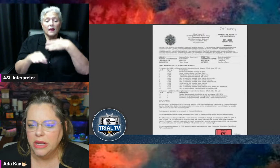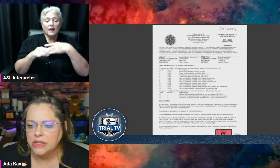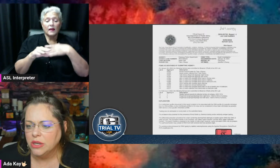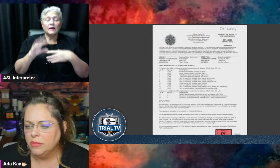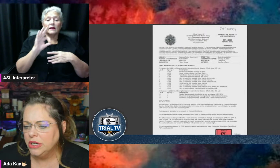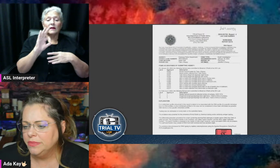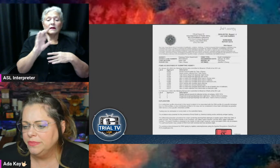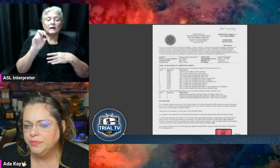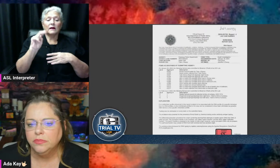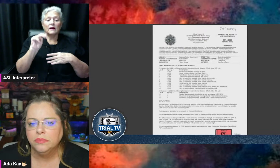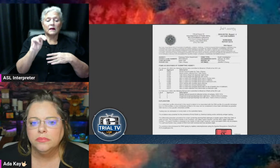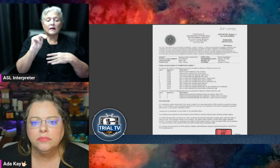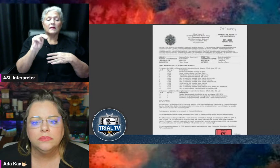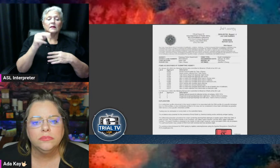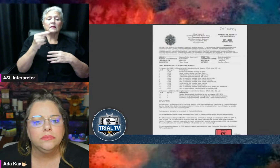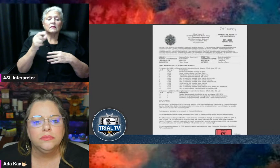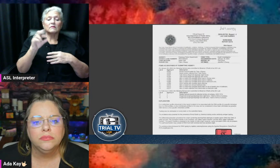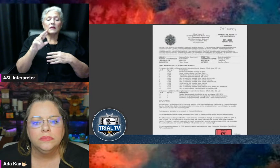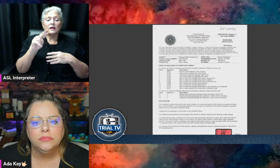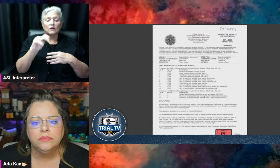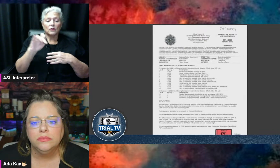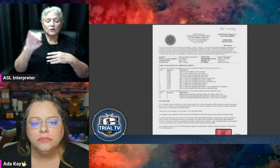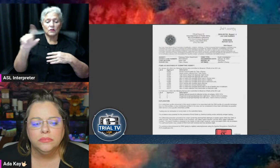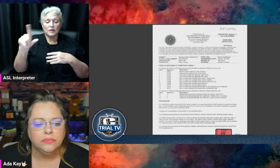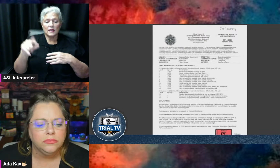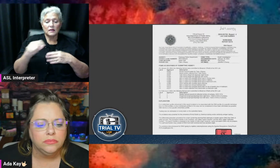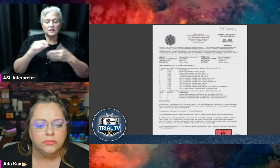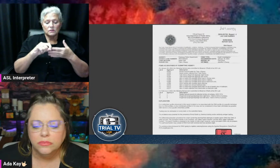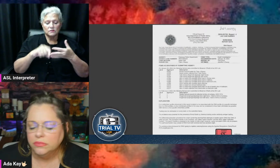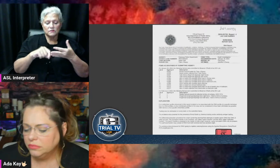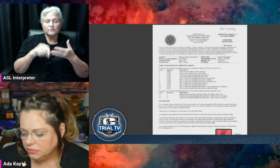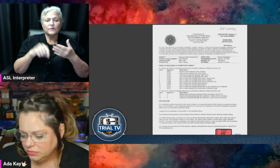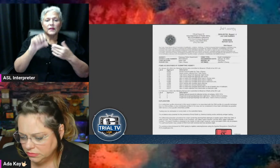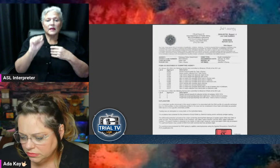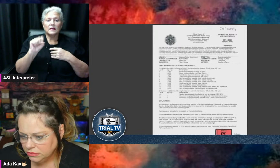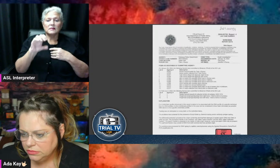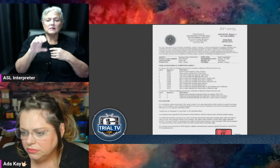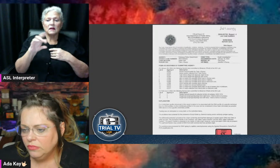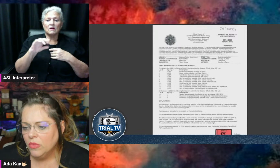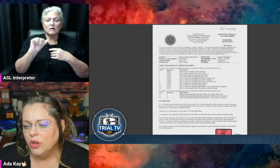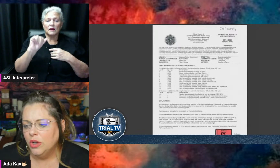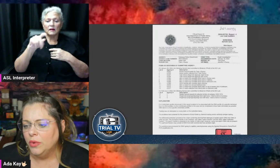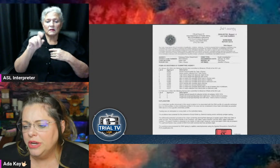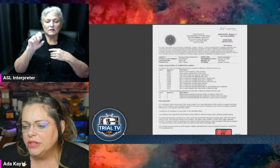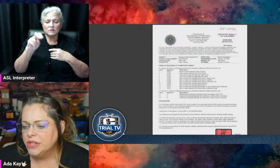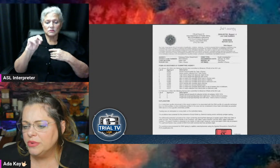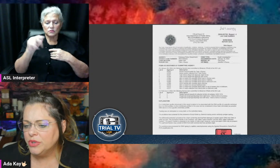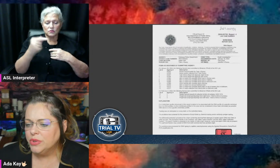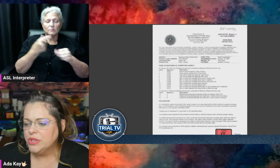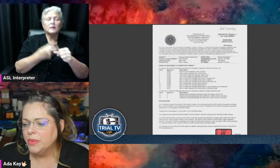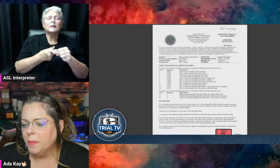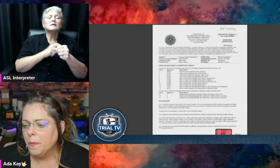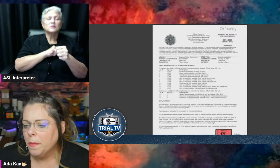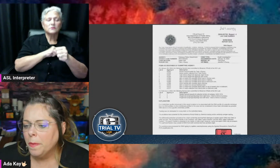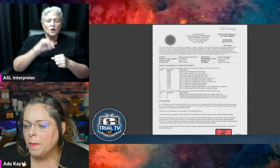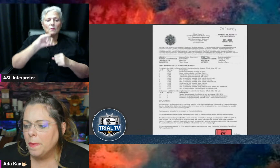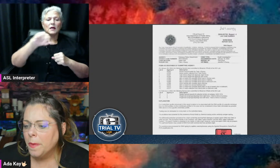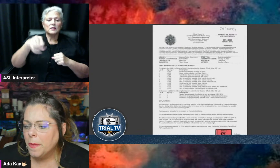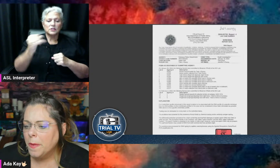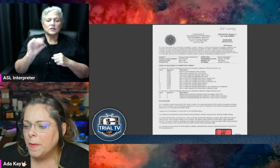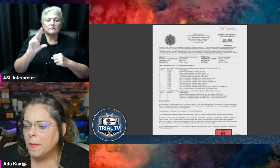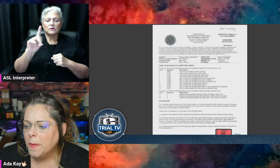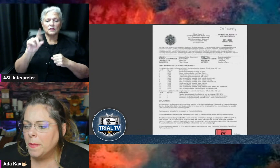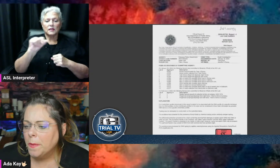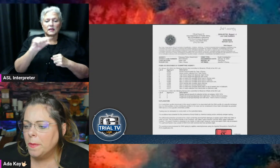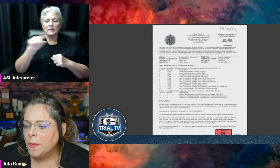scrapings from Jennifer Dazey. Okay, you also did a sexual assault kit? Yes. And were there any findings there